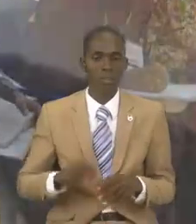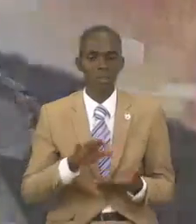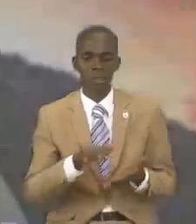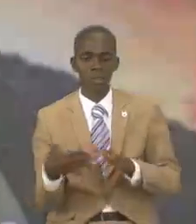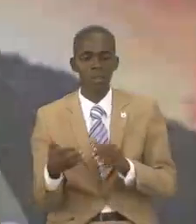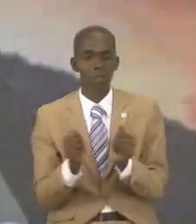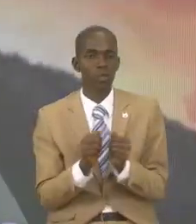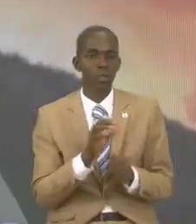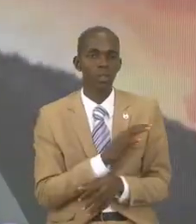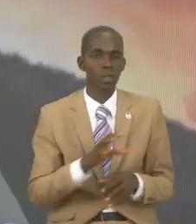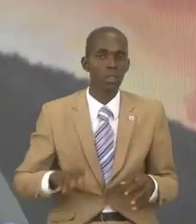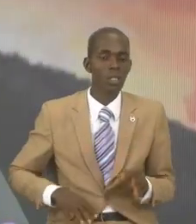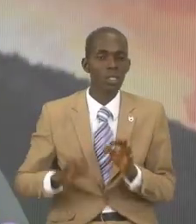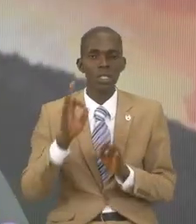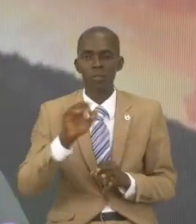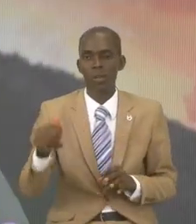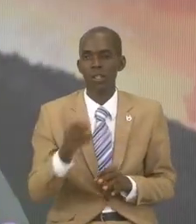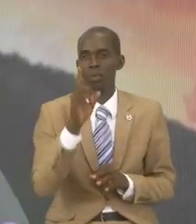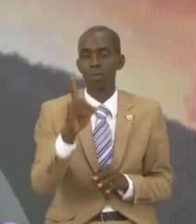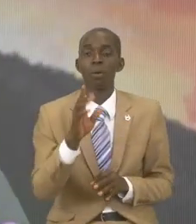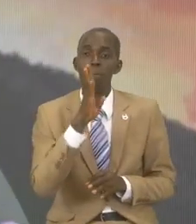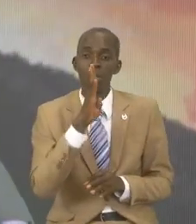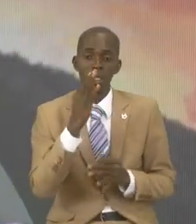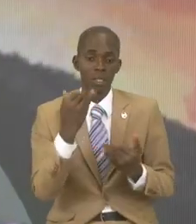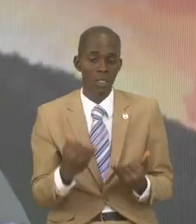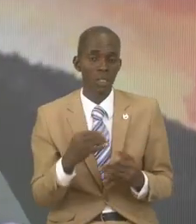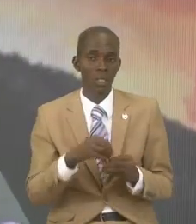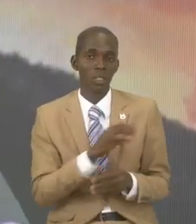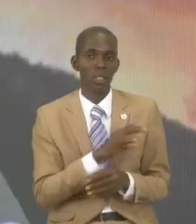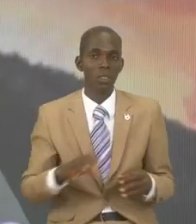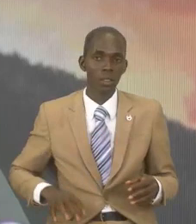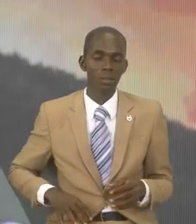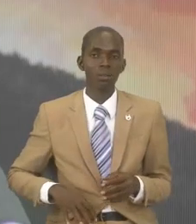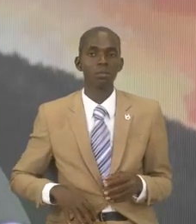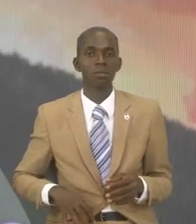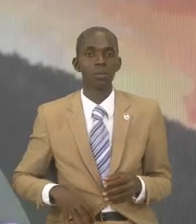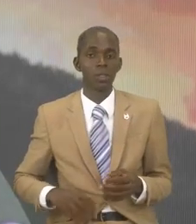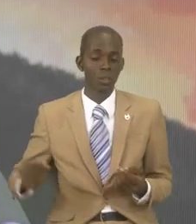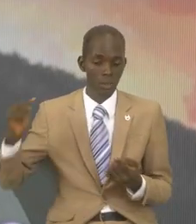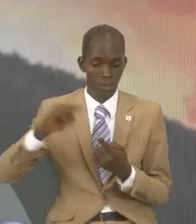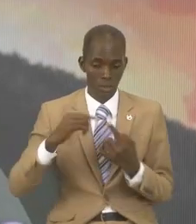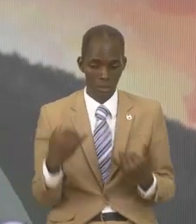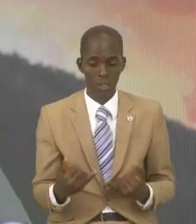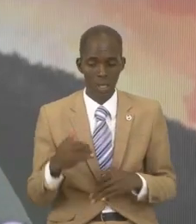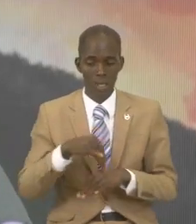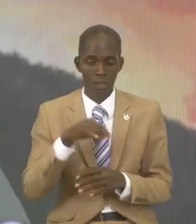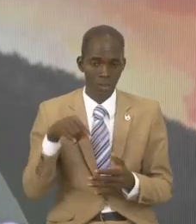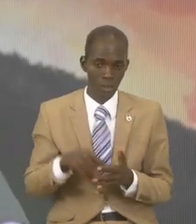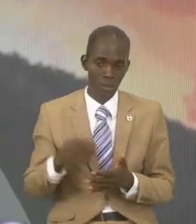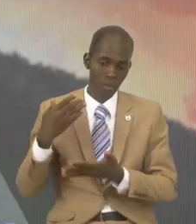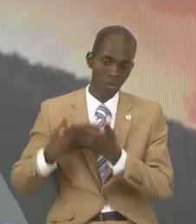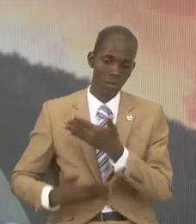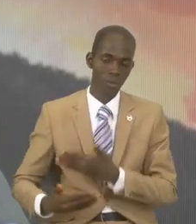Christ, if any man be in Christ, up to date, at this present time,